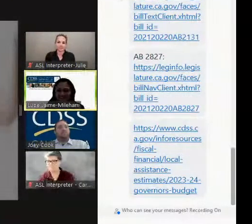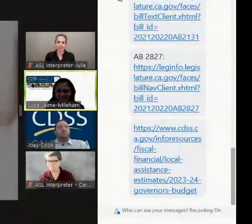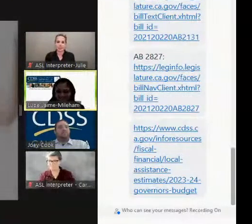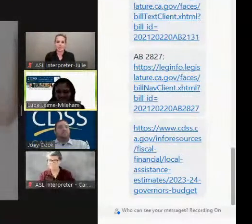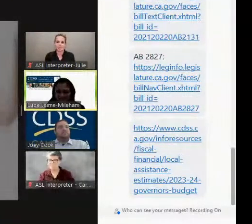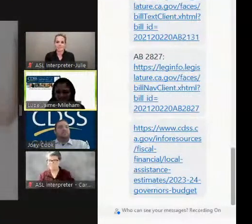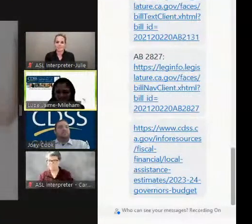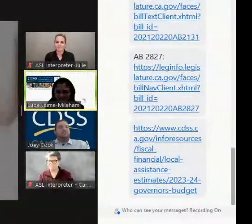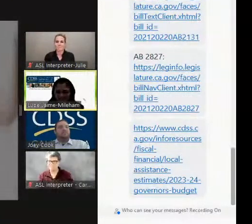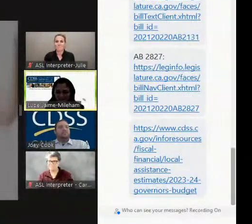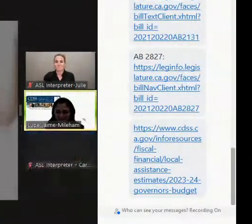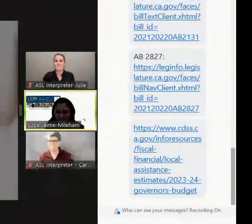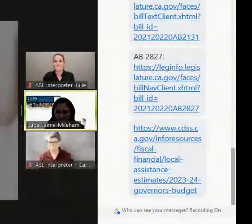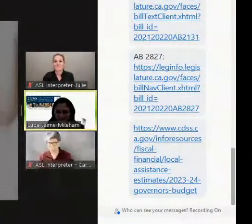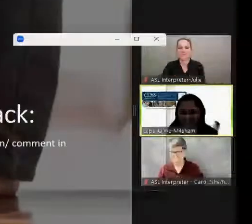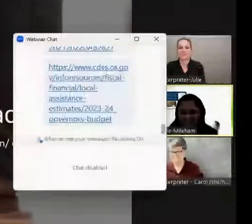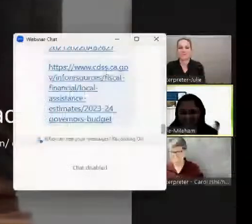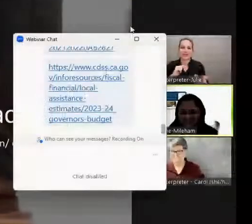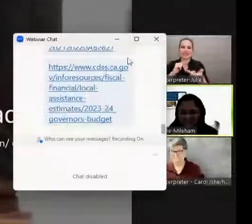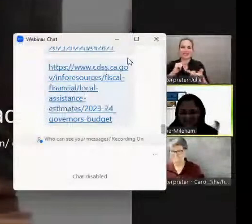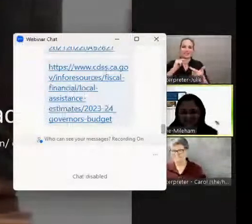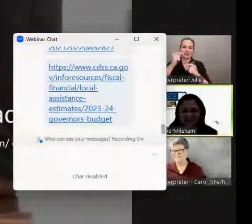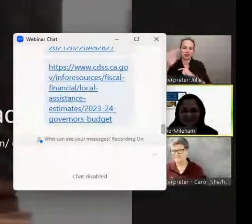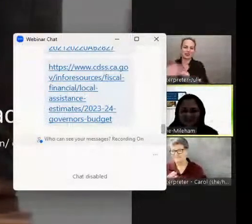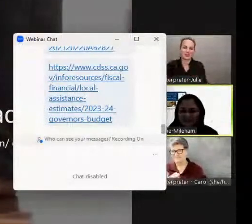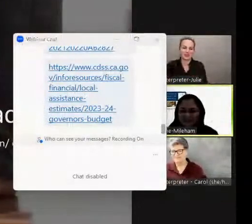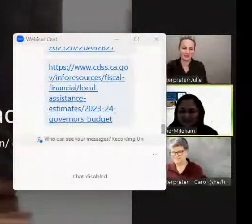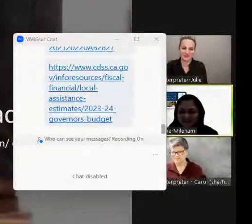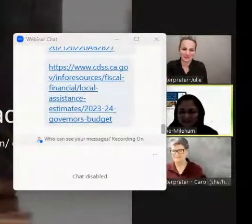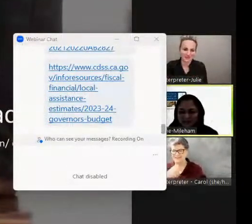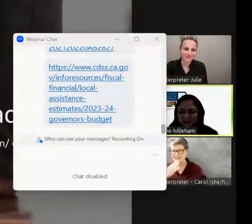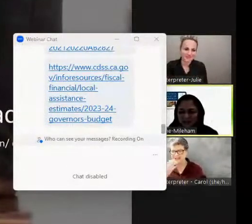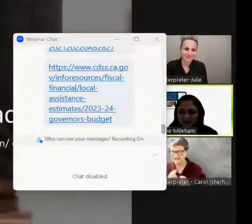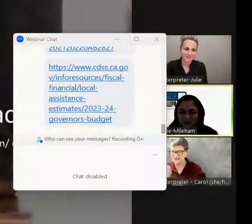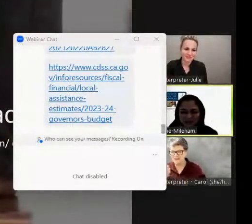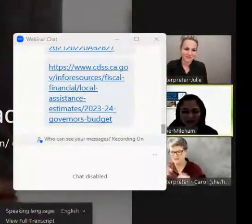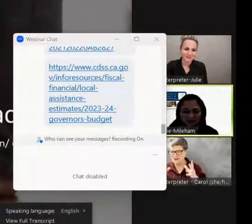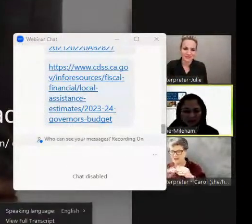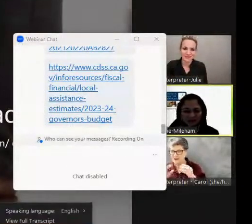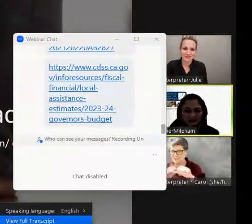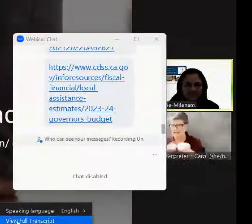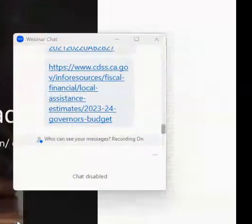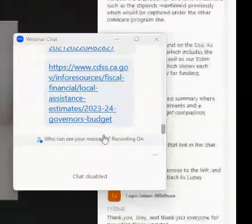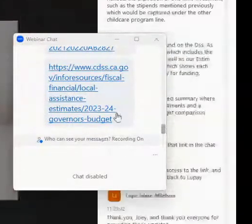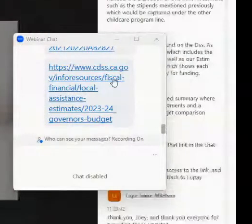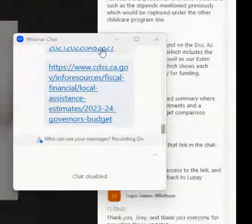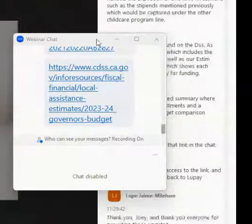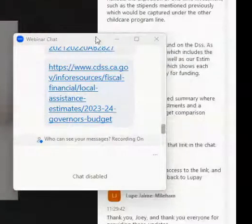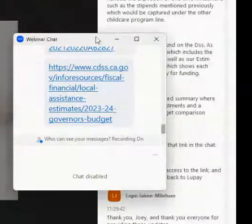Thank you, Joey, and thank you everyone for providing these updates. So